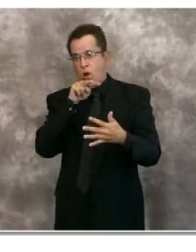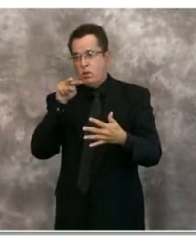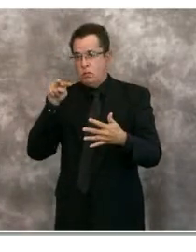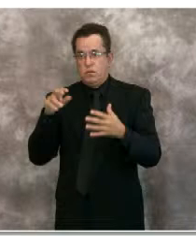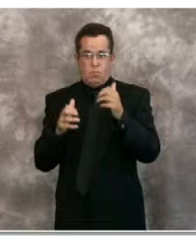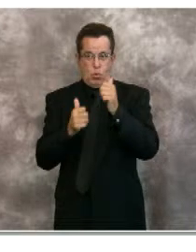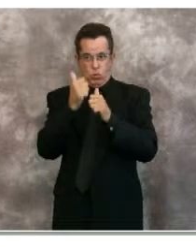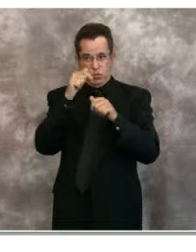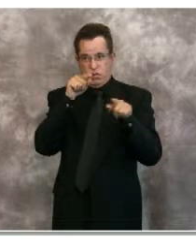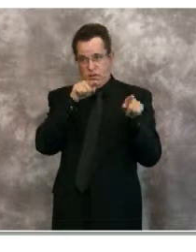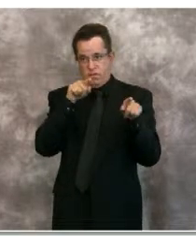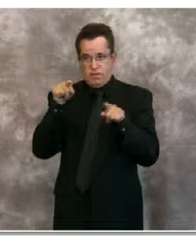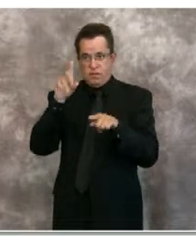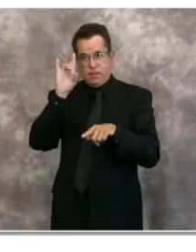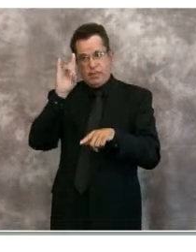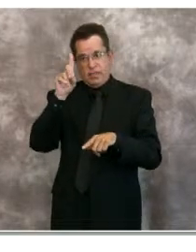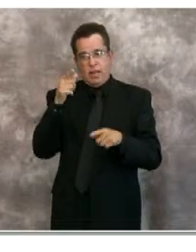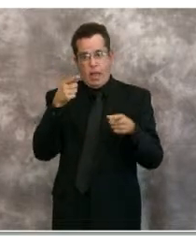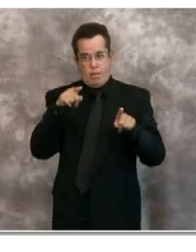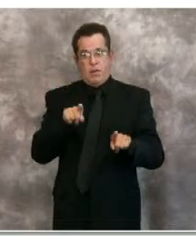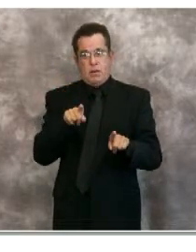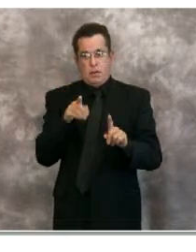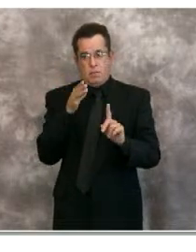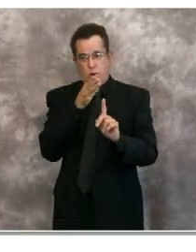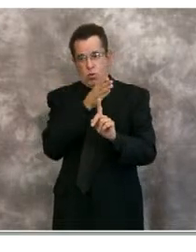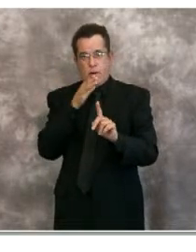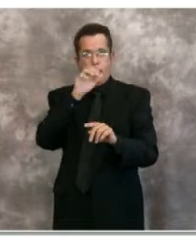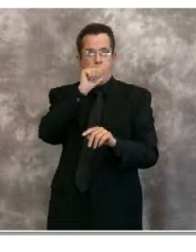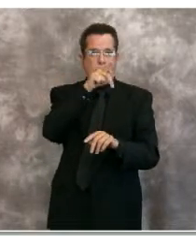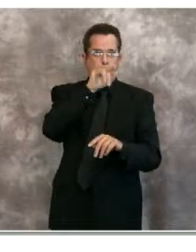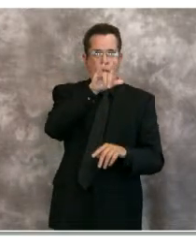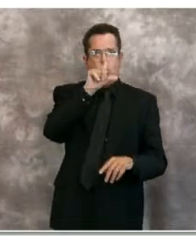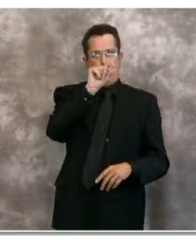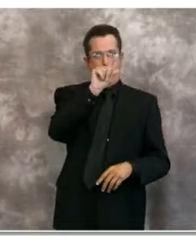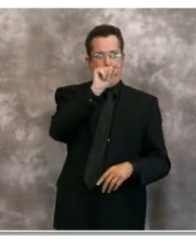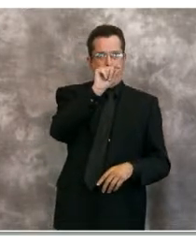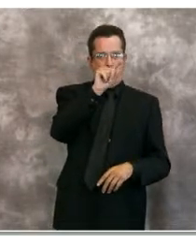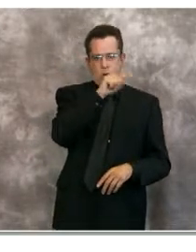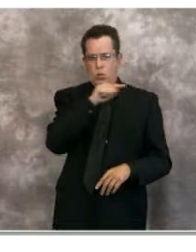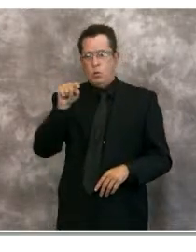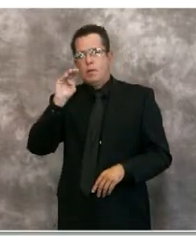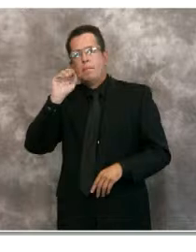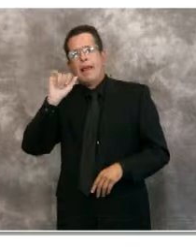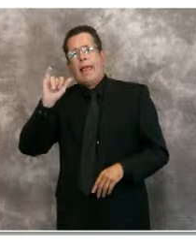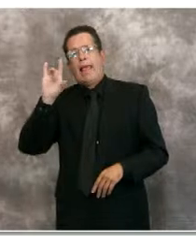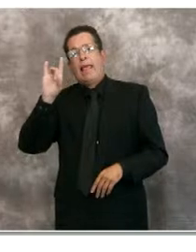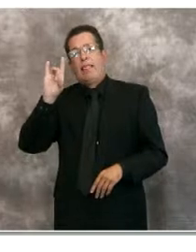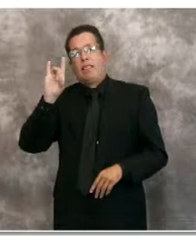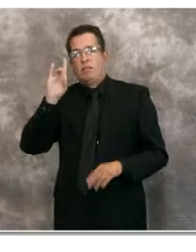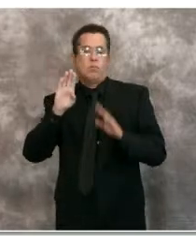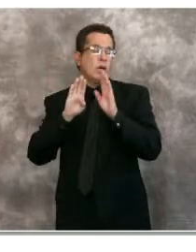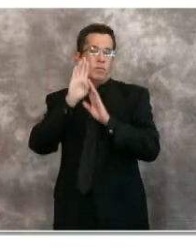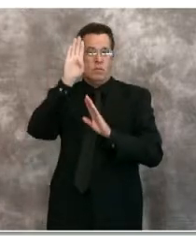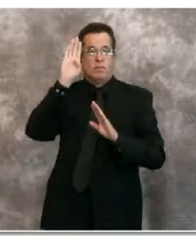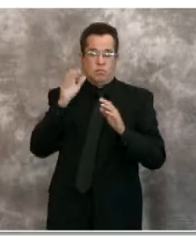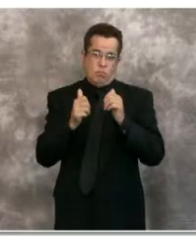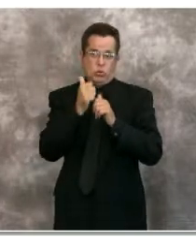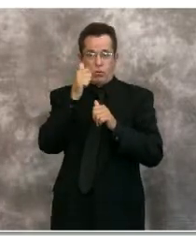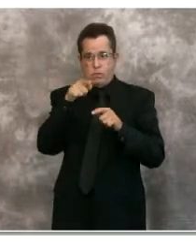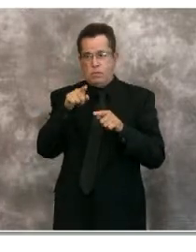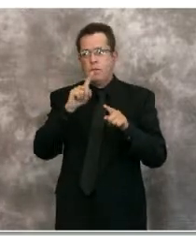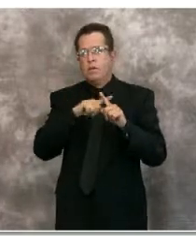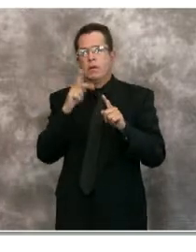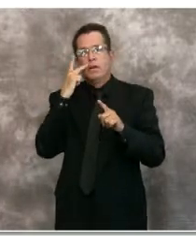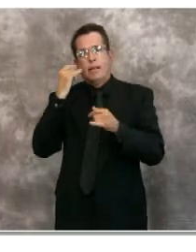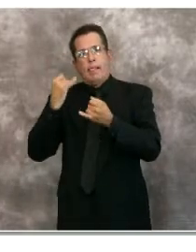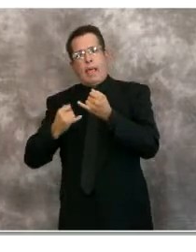of our cases have occurred primarily between April 20th and May 8th, but in the latter